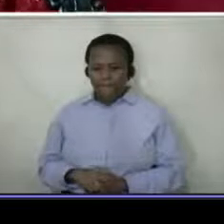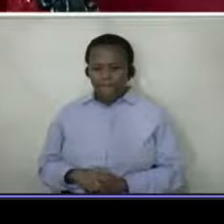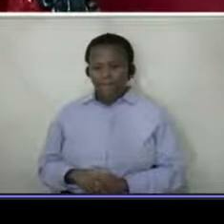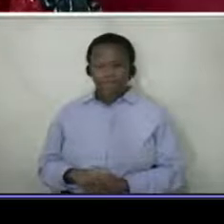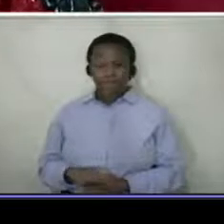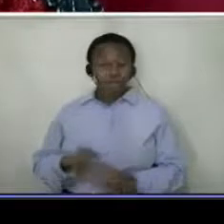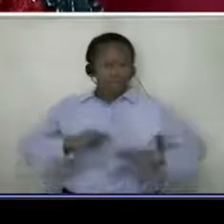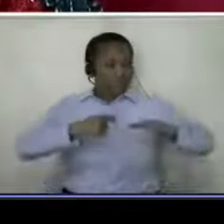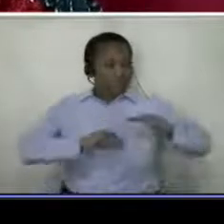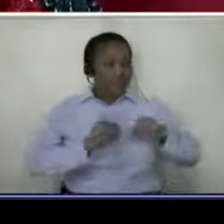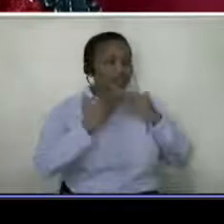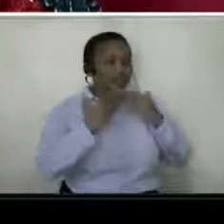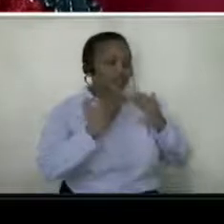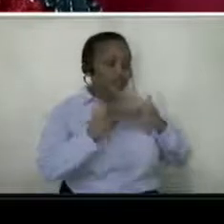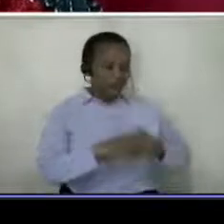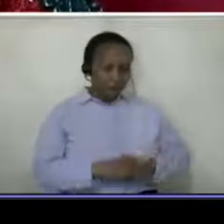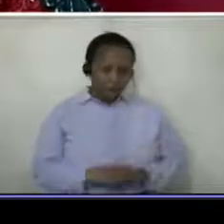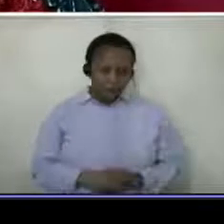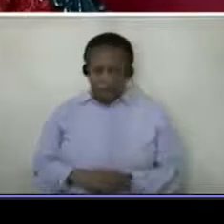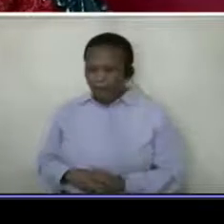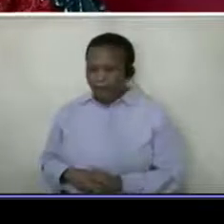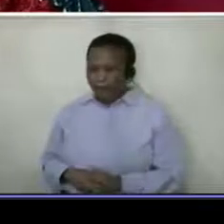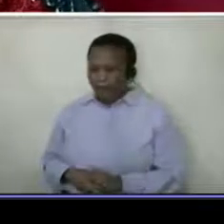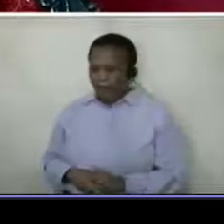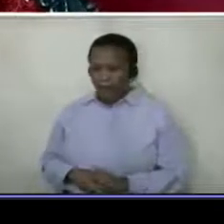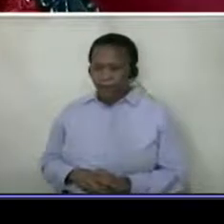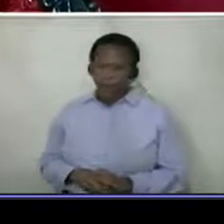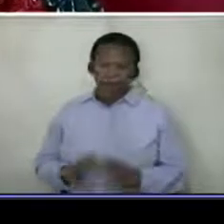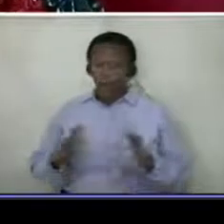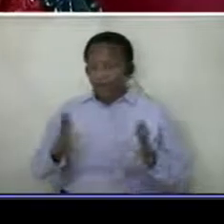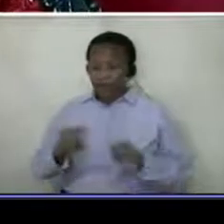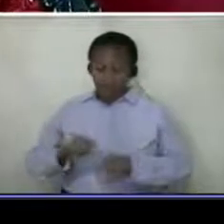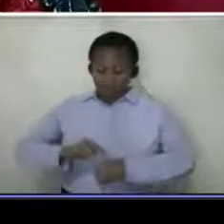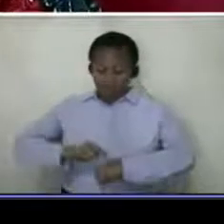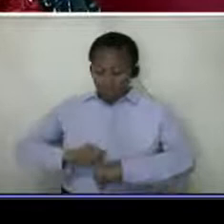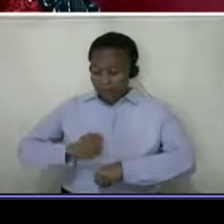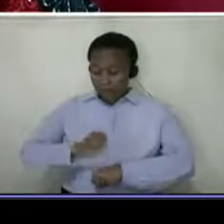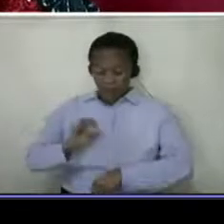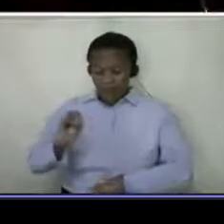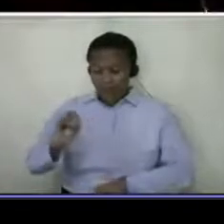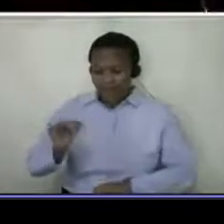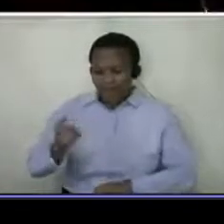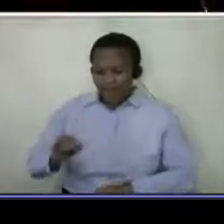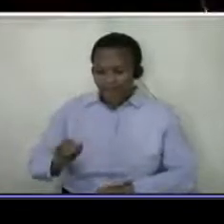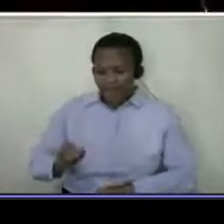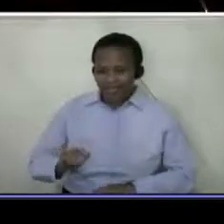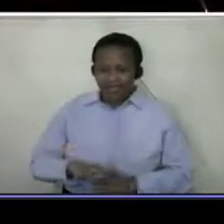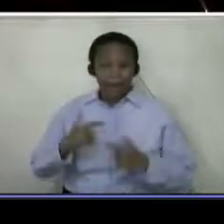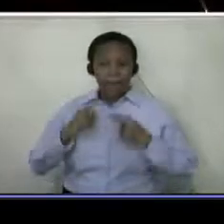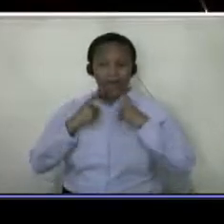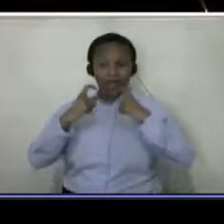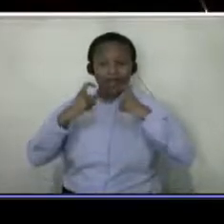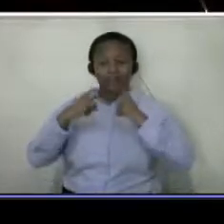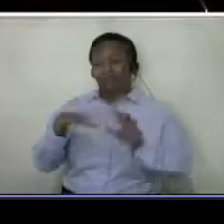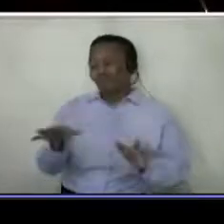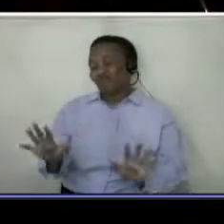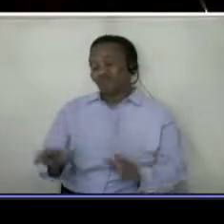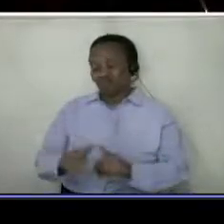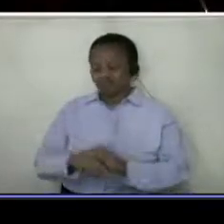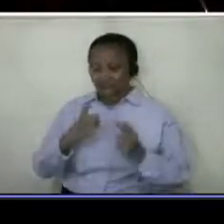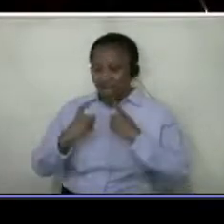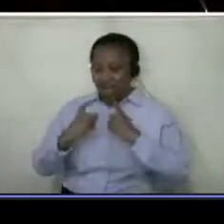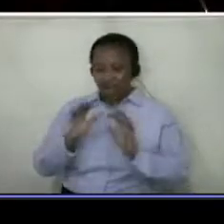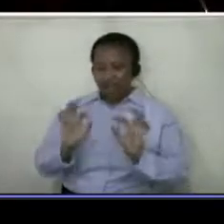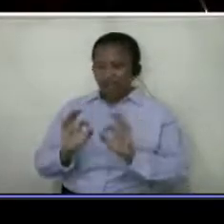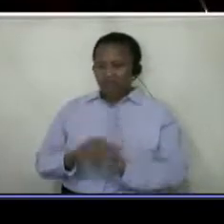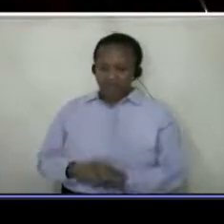Thank you, Speaker. I have, my time still zero, I'm not complaining, but I have a lot of sympathy for this